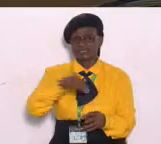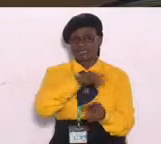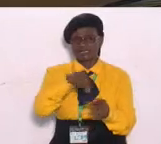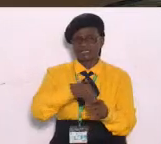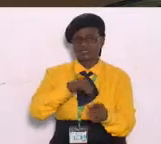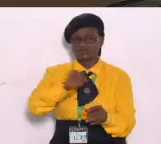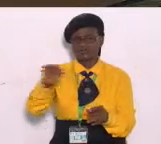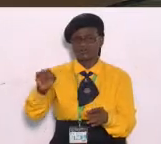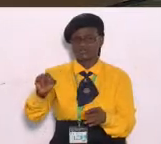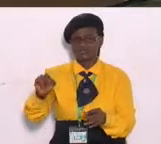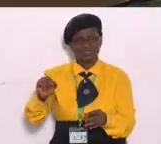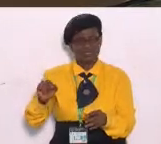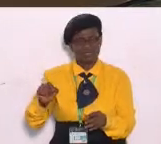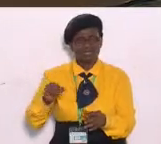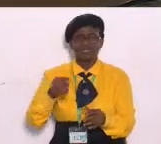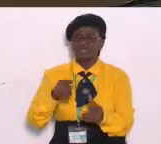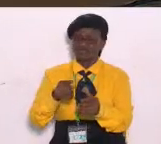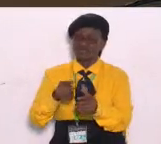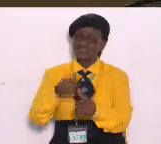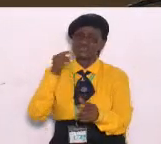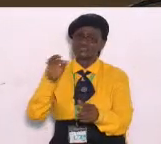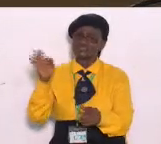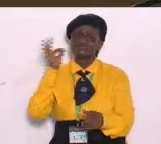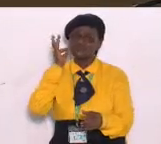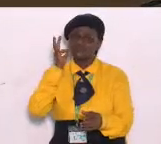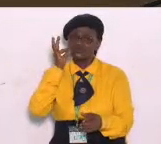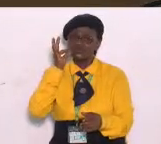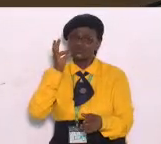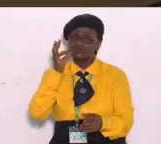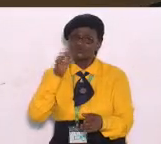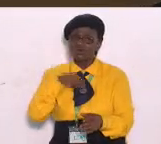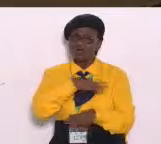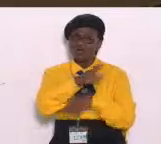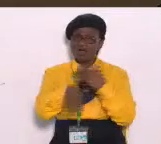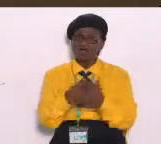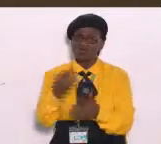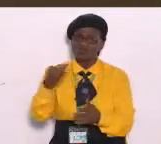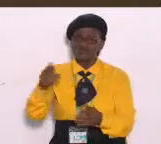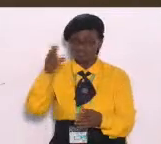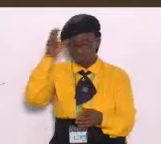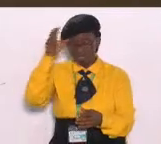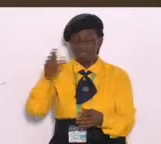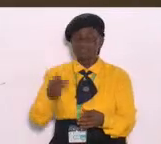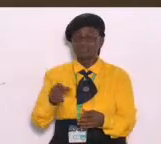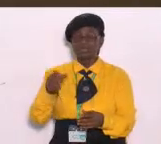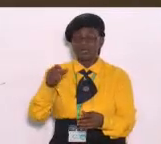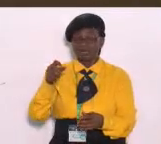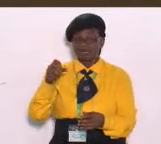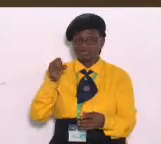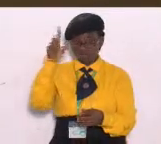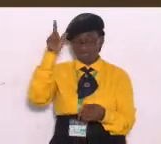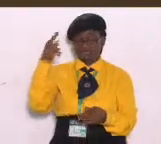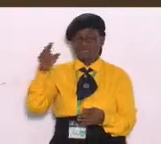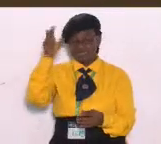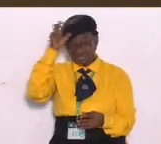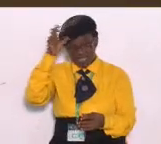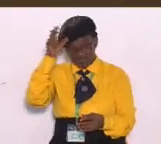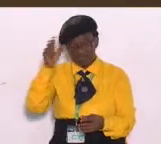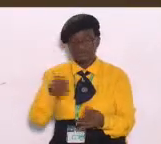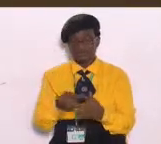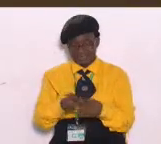including first fruit. So all of a sudden, the devils began to say to the churches,